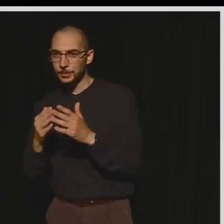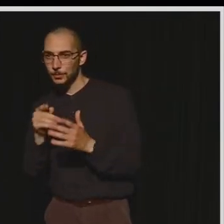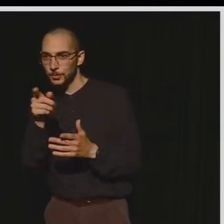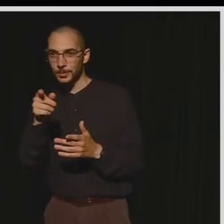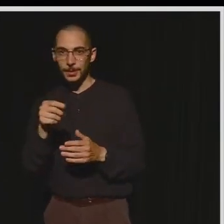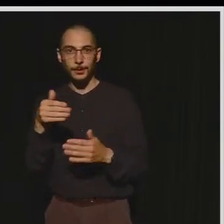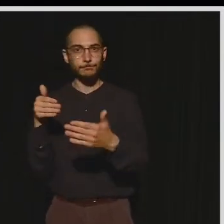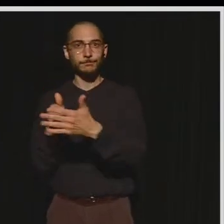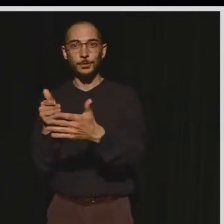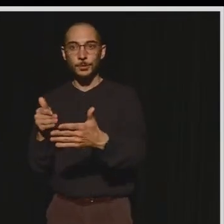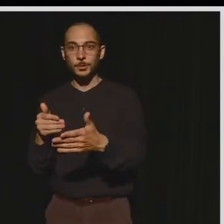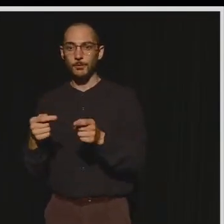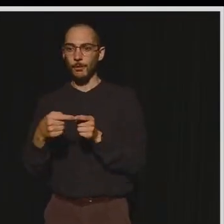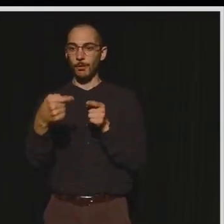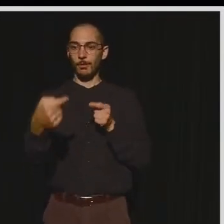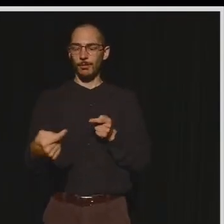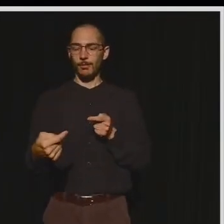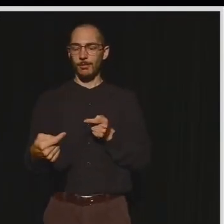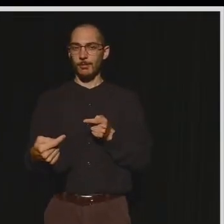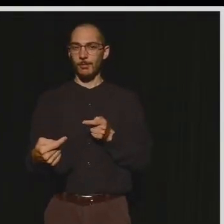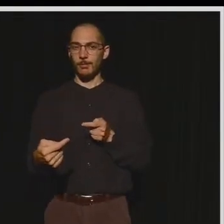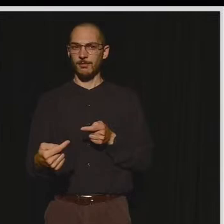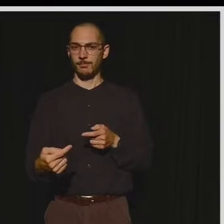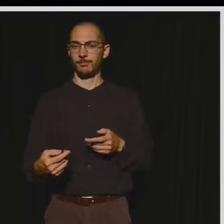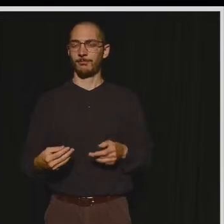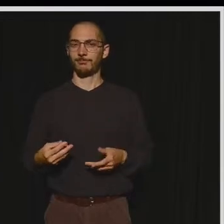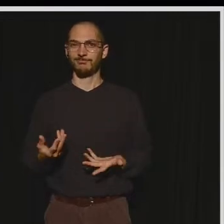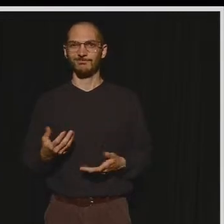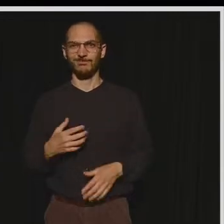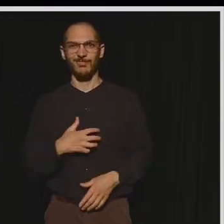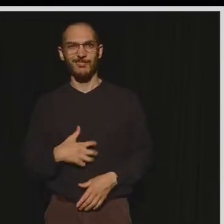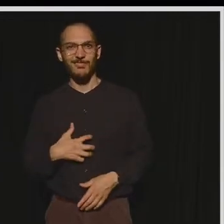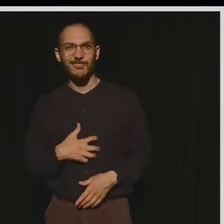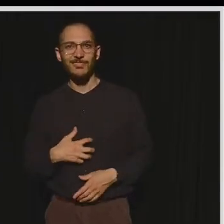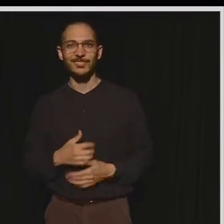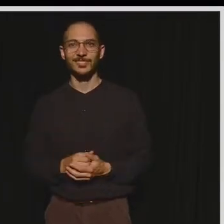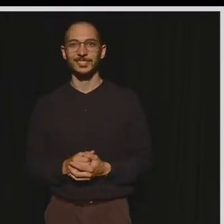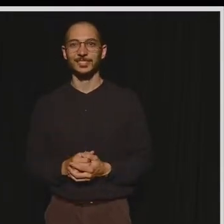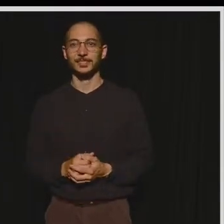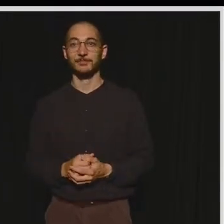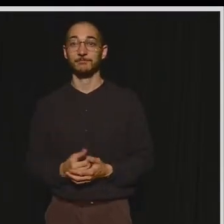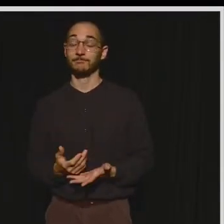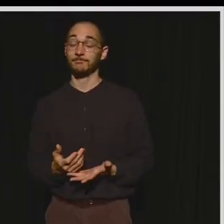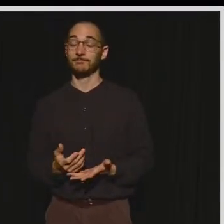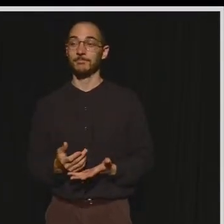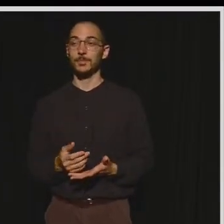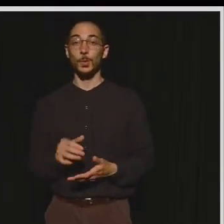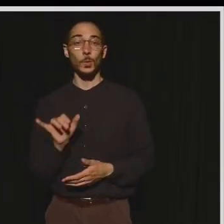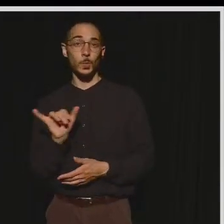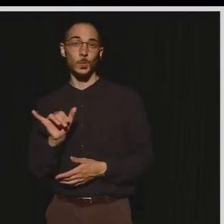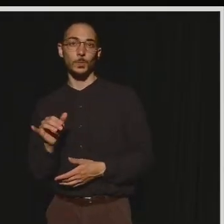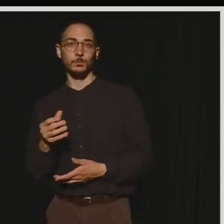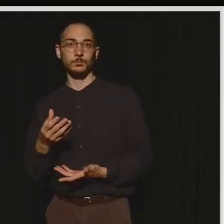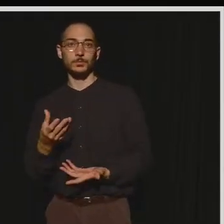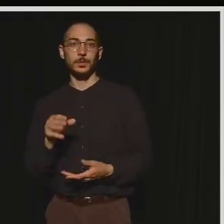the predominantly white mainstream media, how they represented and talked about